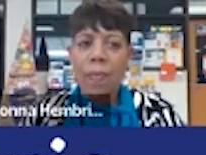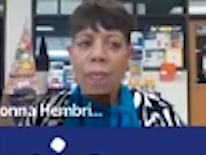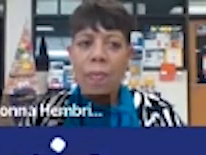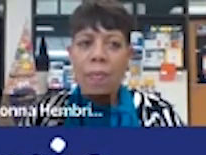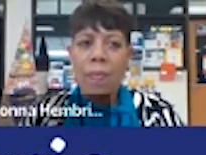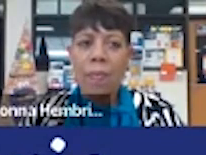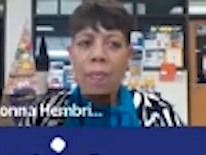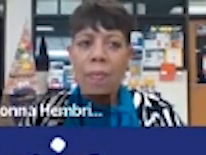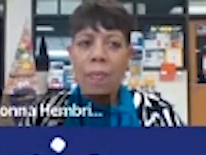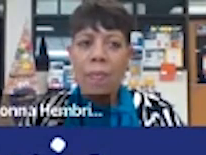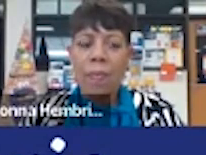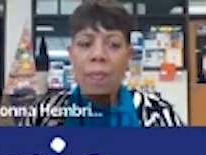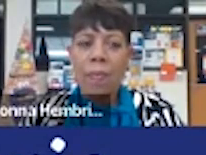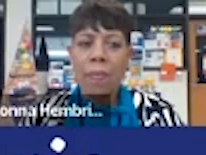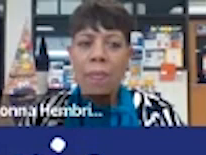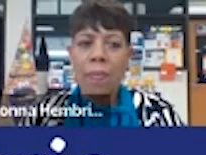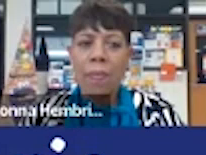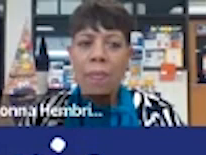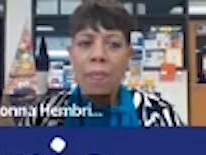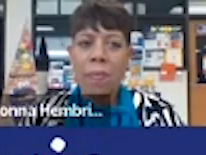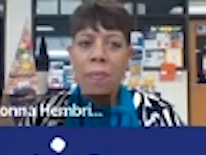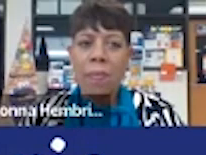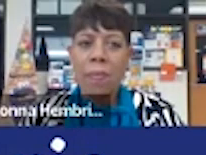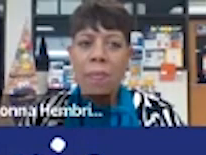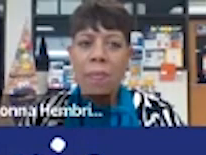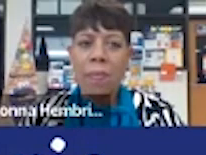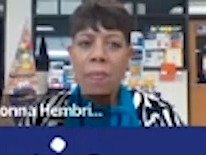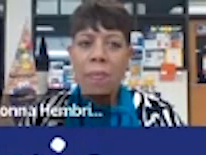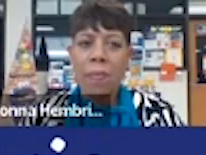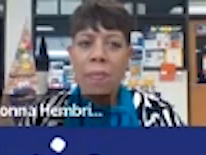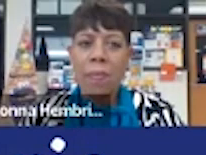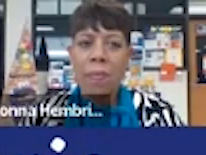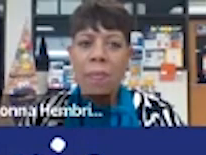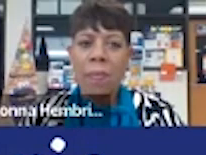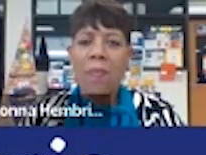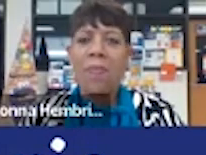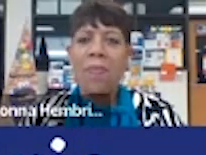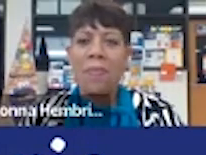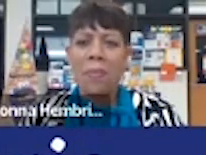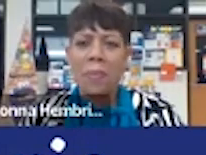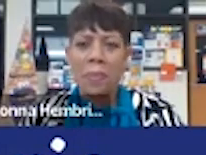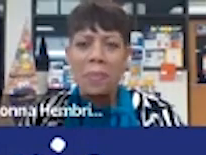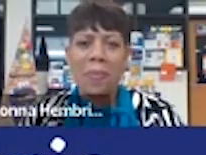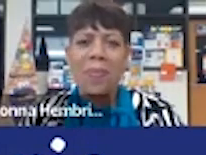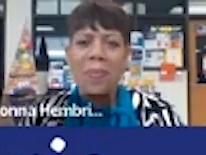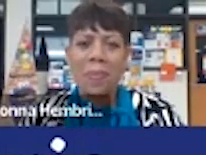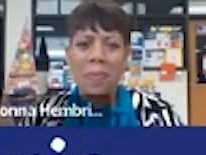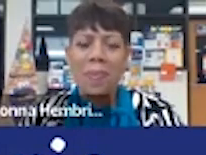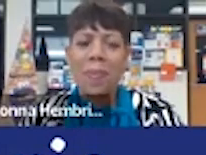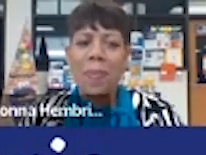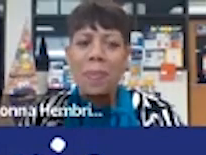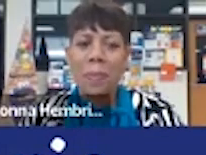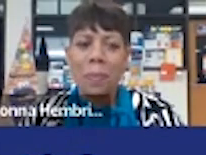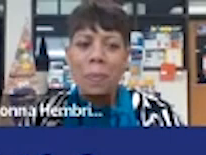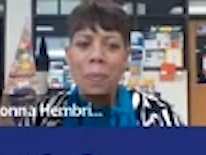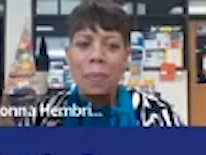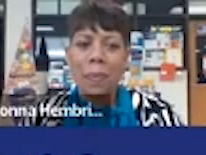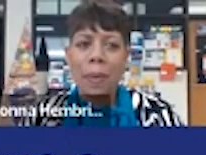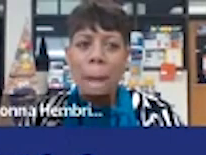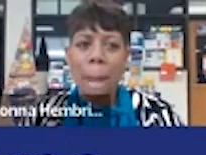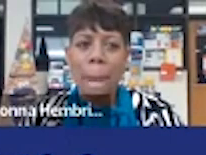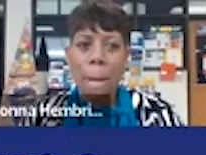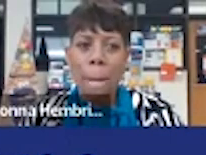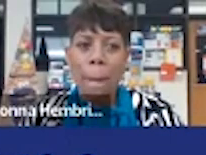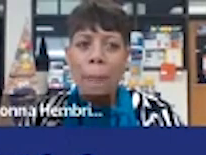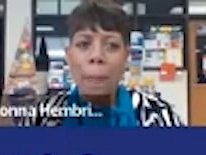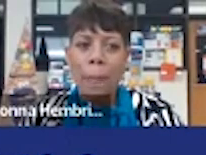Neclario for his hard work and dedication on She Kills Monsters. And our final award is the Leadership Award. And again, for